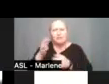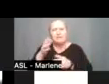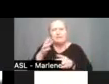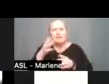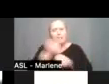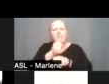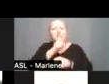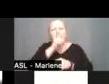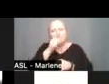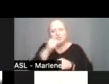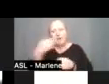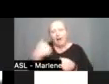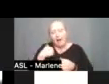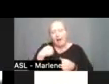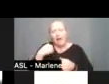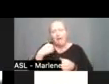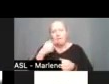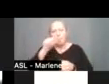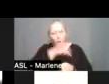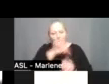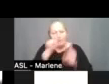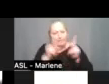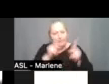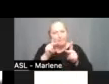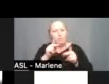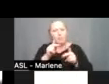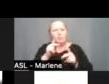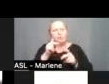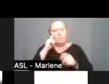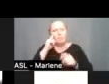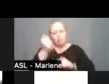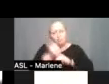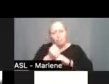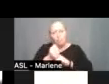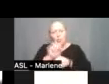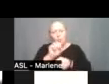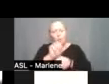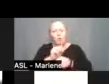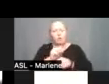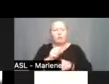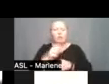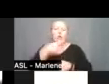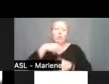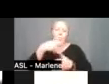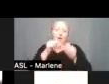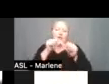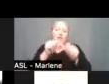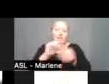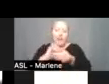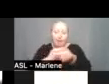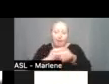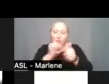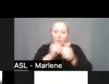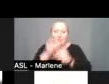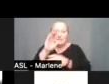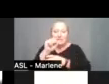make sure that we have um qualified people um to support that work um we'd like to continue our collaboration with csc